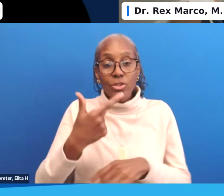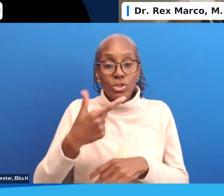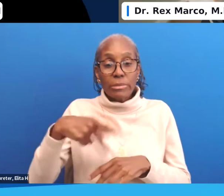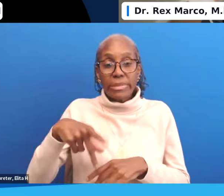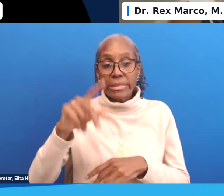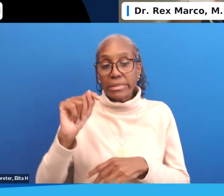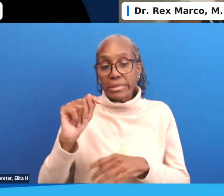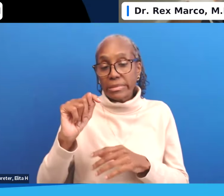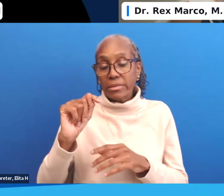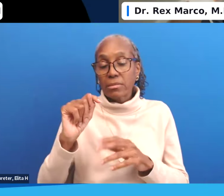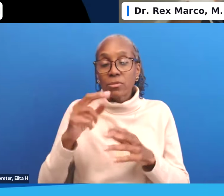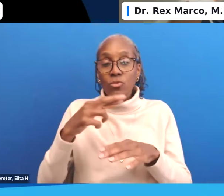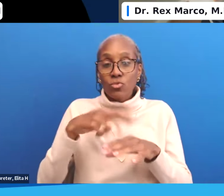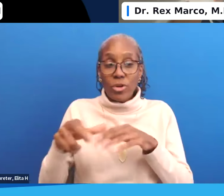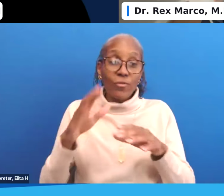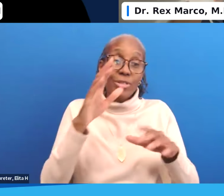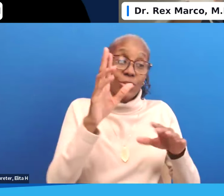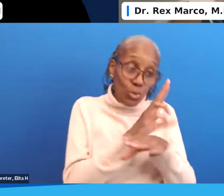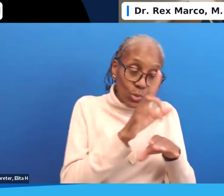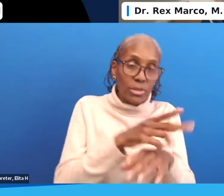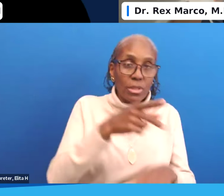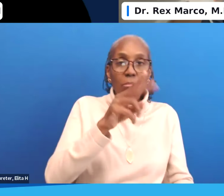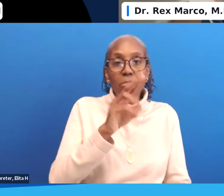references on PubMed.